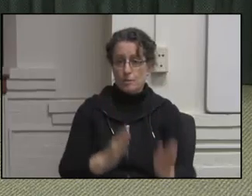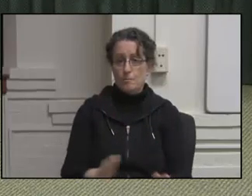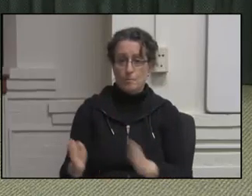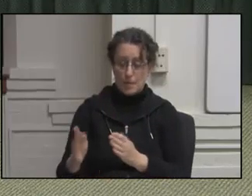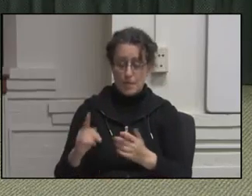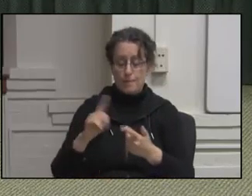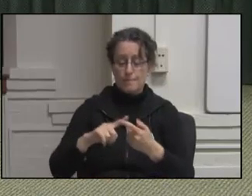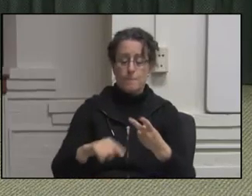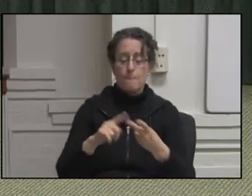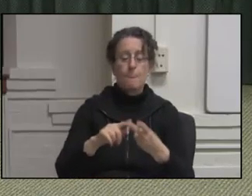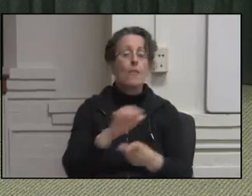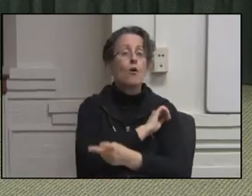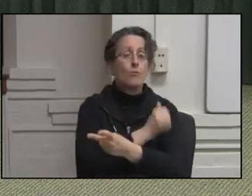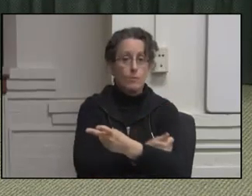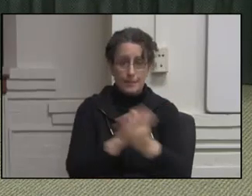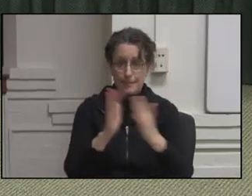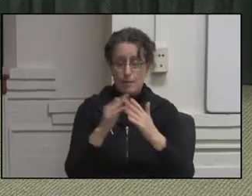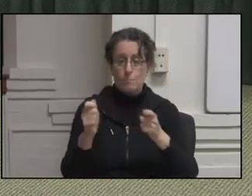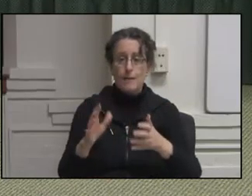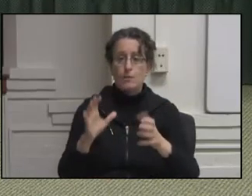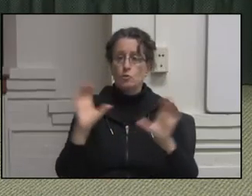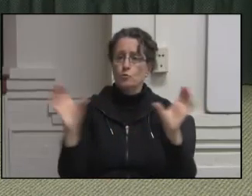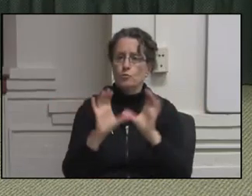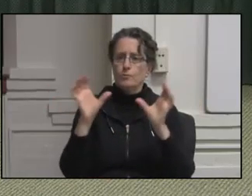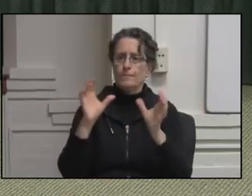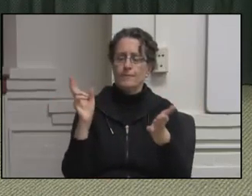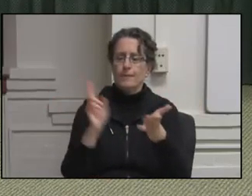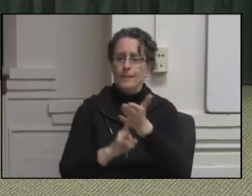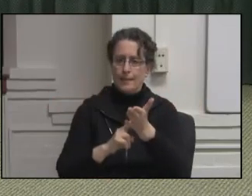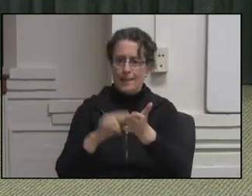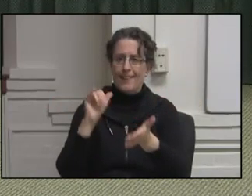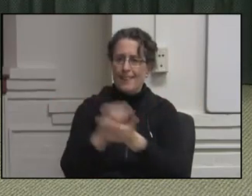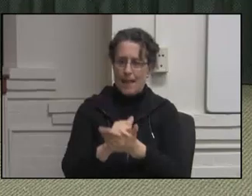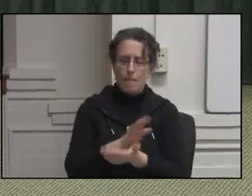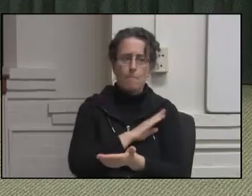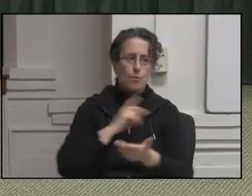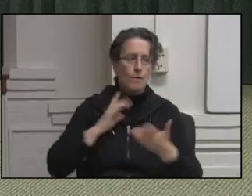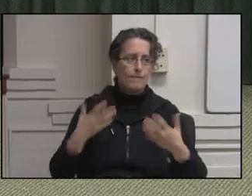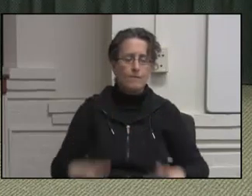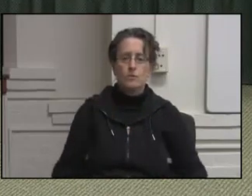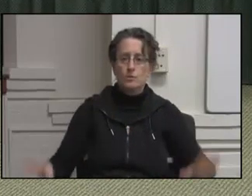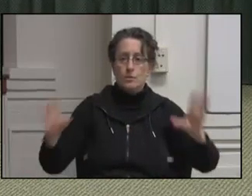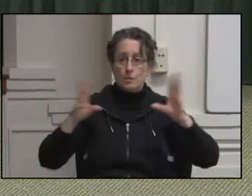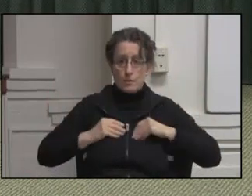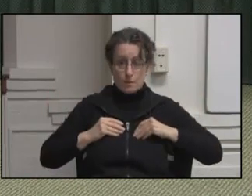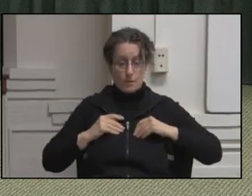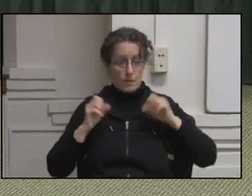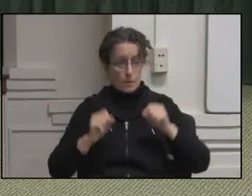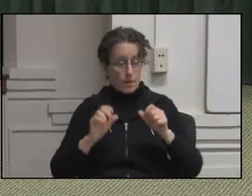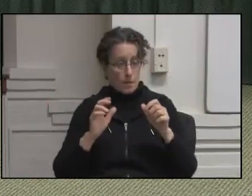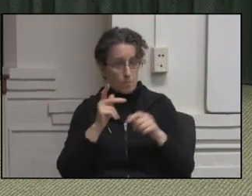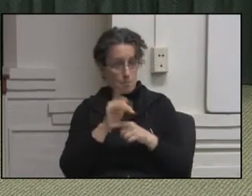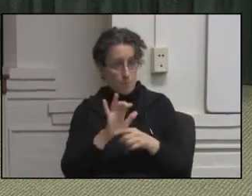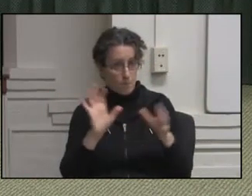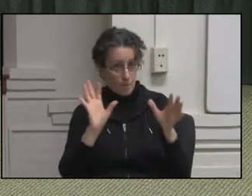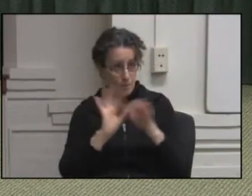authorize the town manager to certify that the plan has been duly adopted by the board. Would there be any public comment allowed?